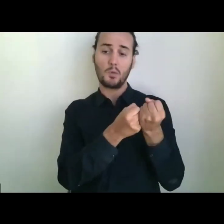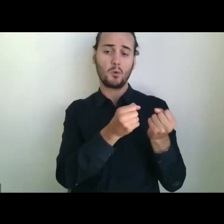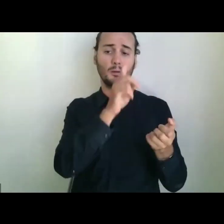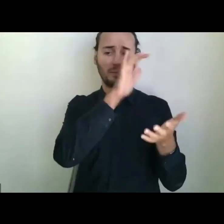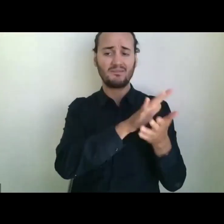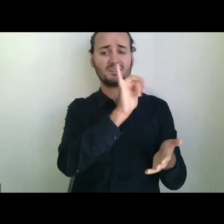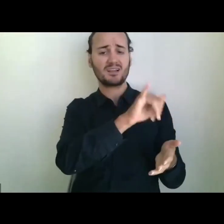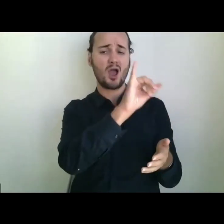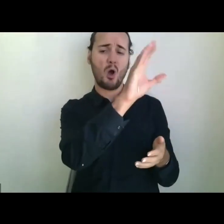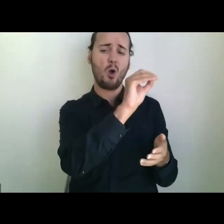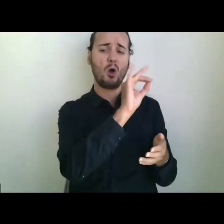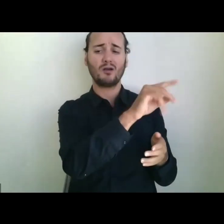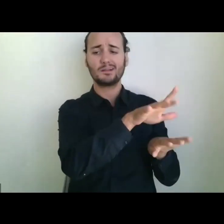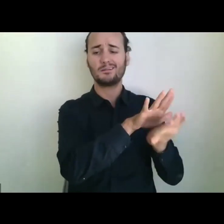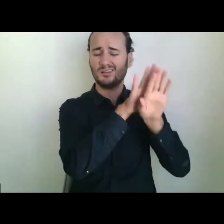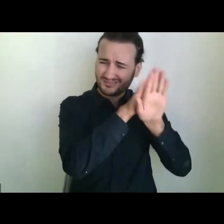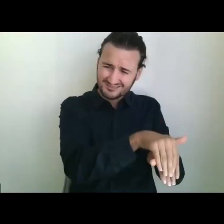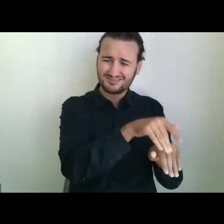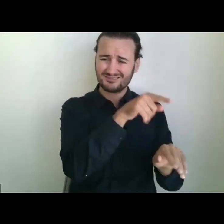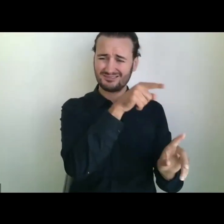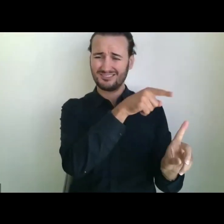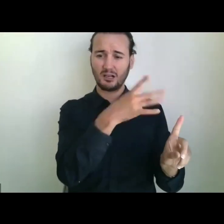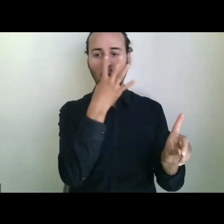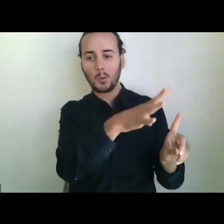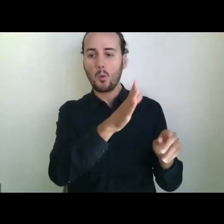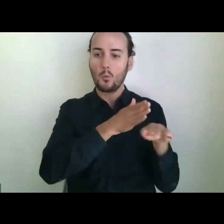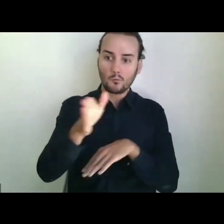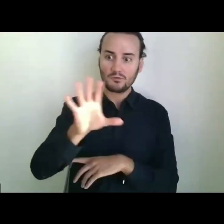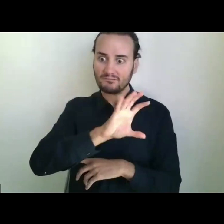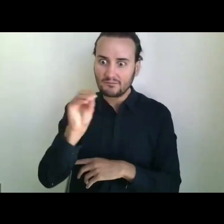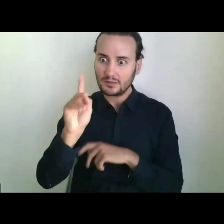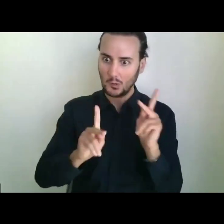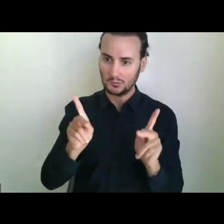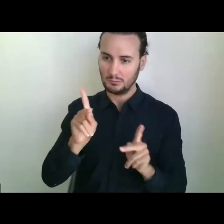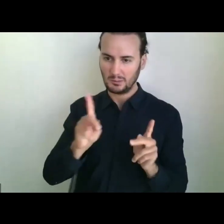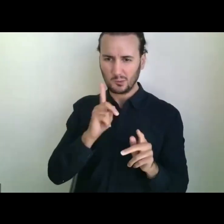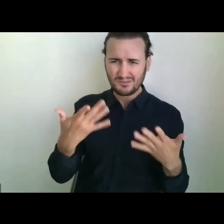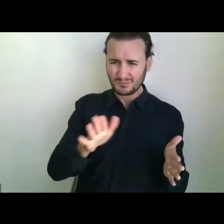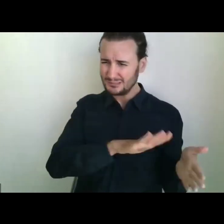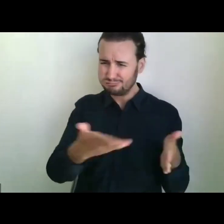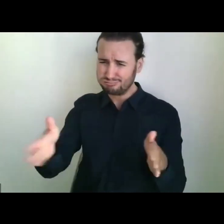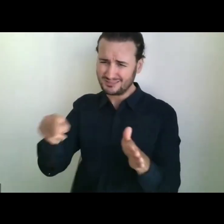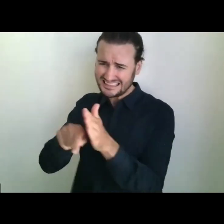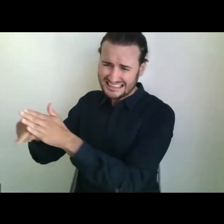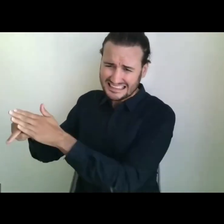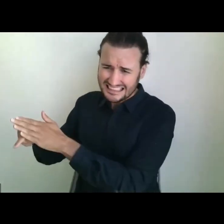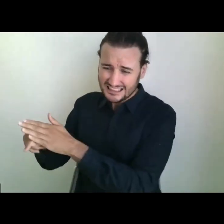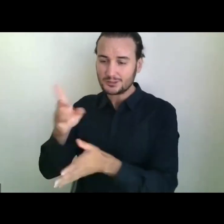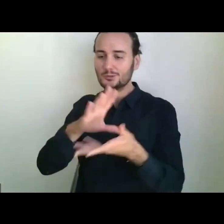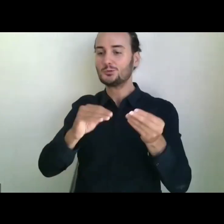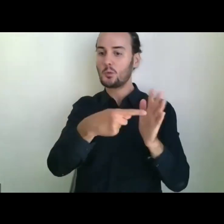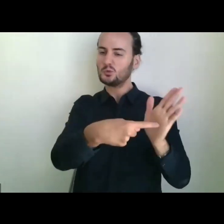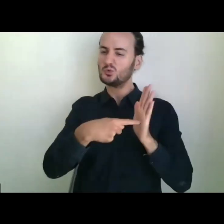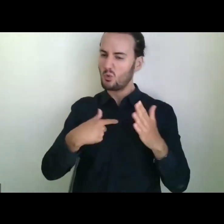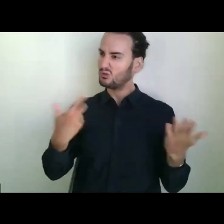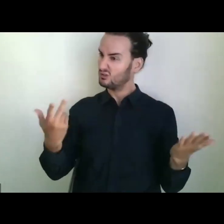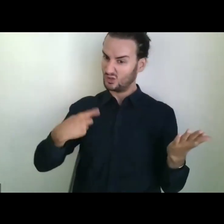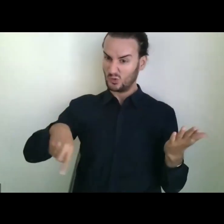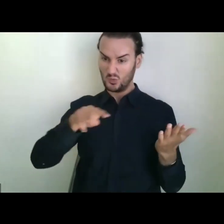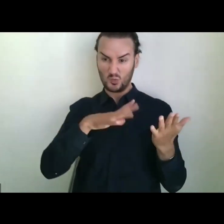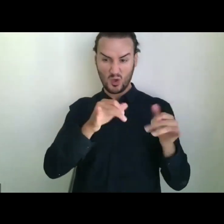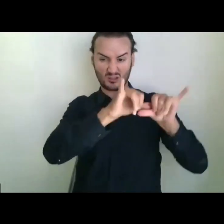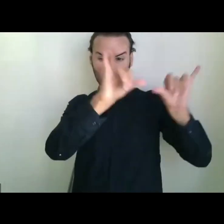50,000 civilians slain. Muhammad's story shows us that those who systematically uphold